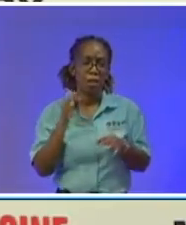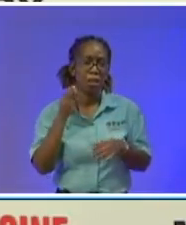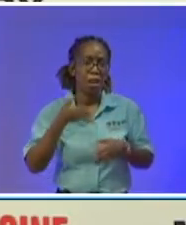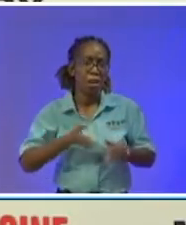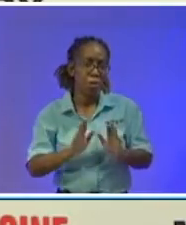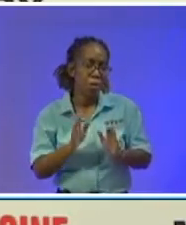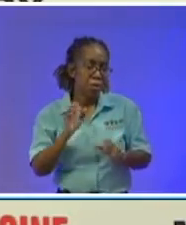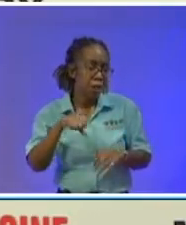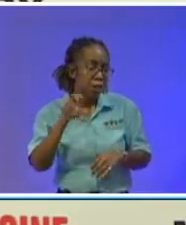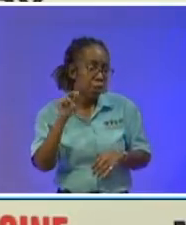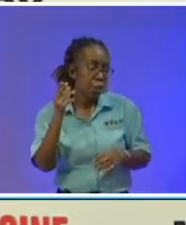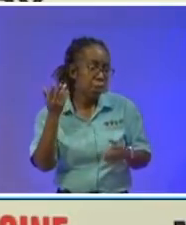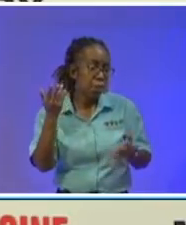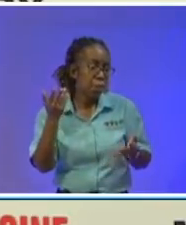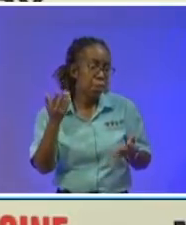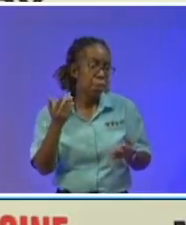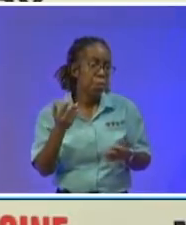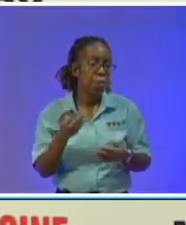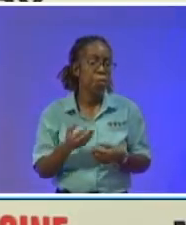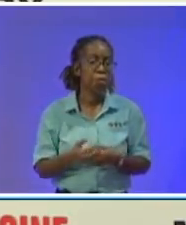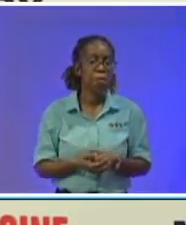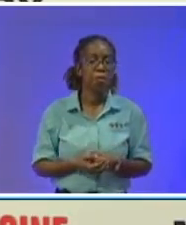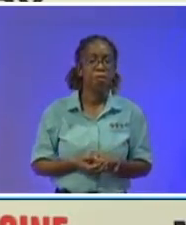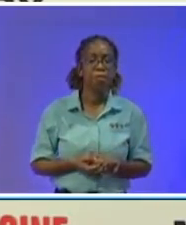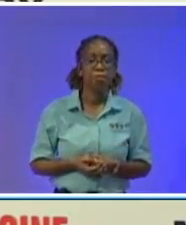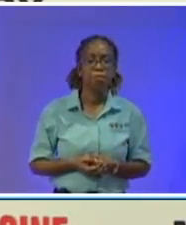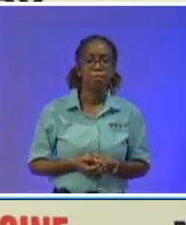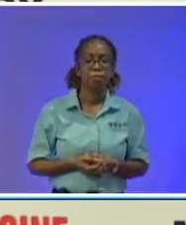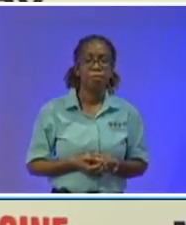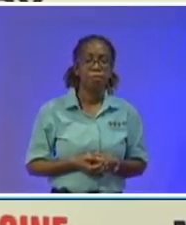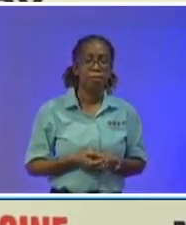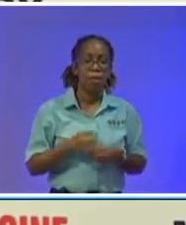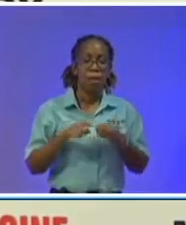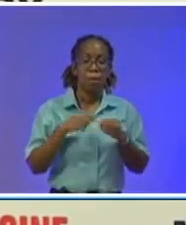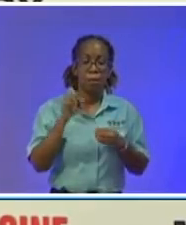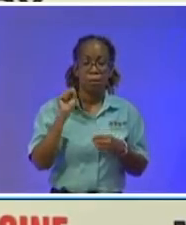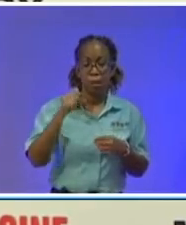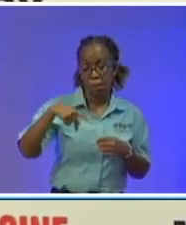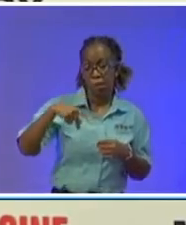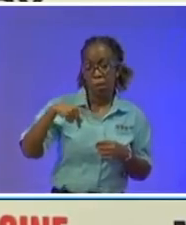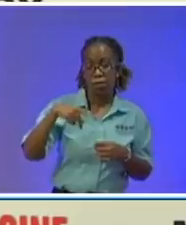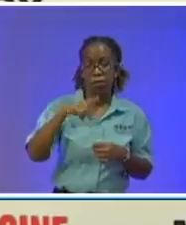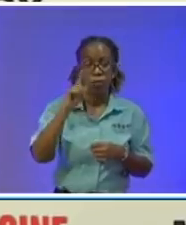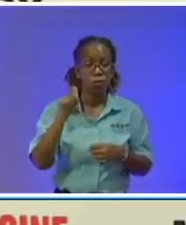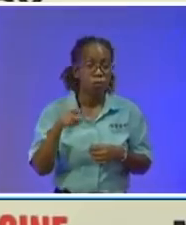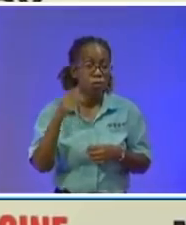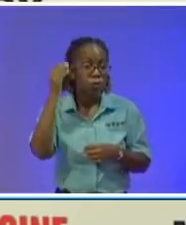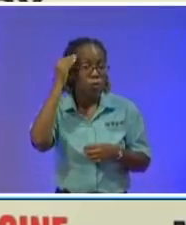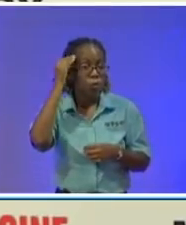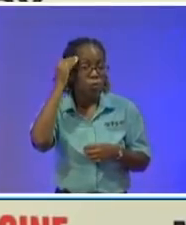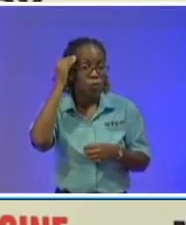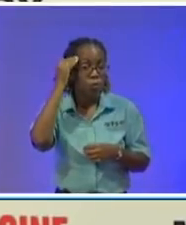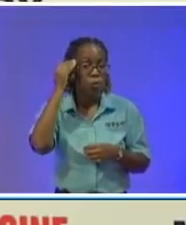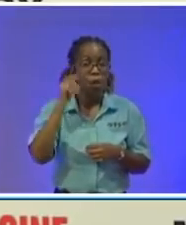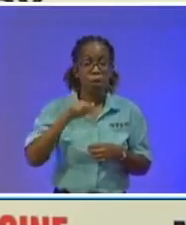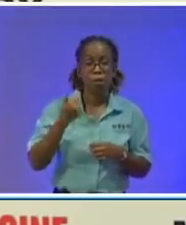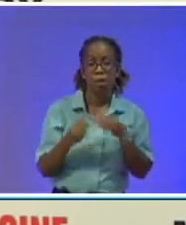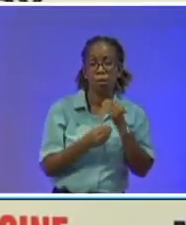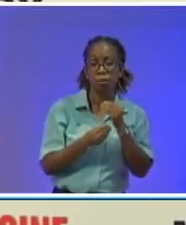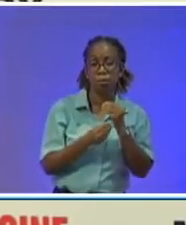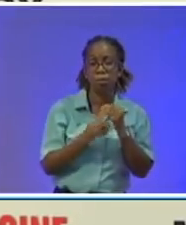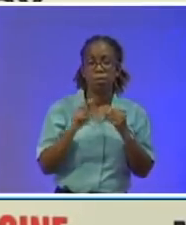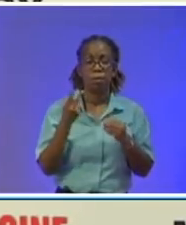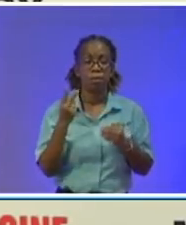Okay, so thank you. In terms of the Sinopharm question, as you know, the primary additional dose for Sinopharm for all of those over